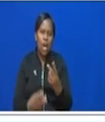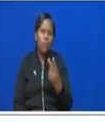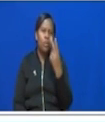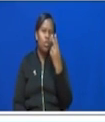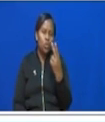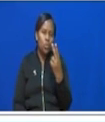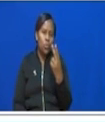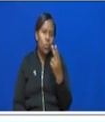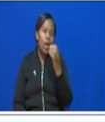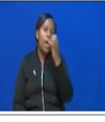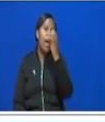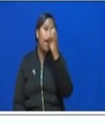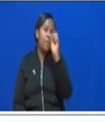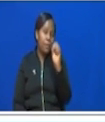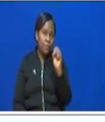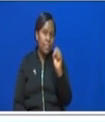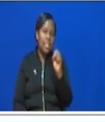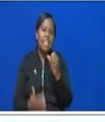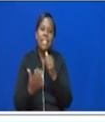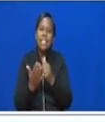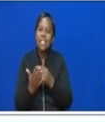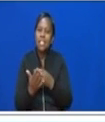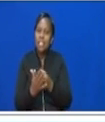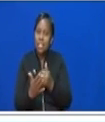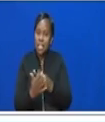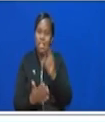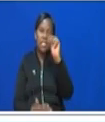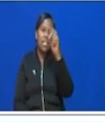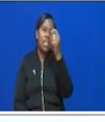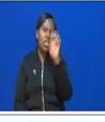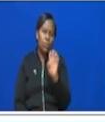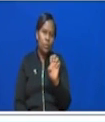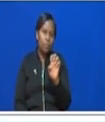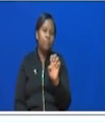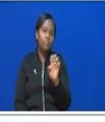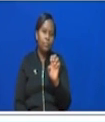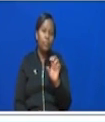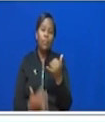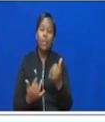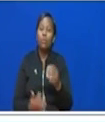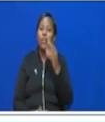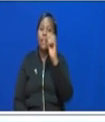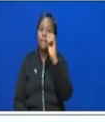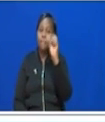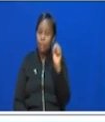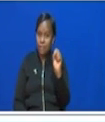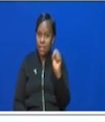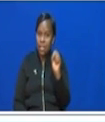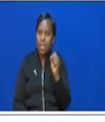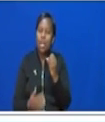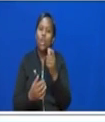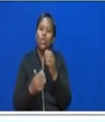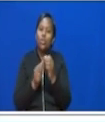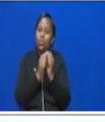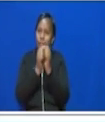is 250 shillings note? Again, what do we do, Lana? We put the 50 shillings note